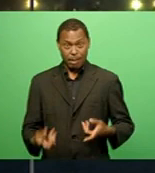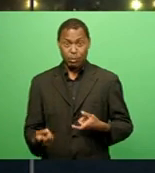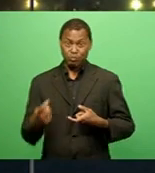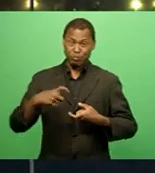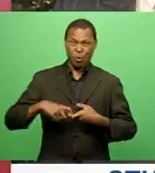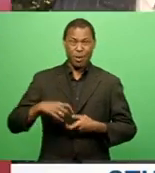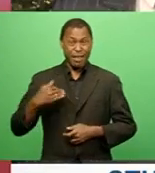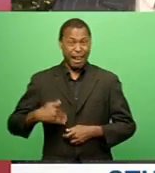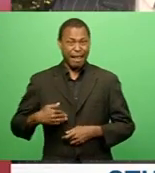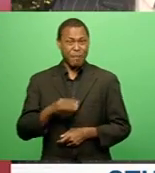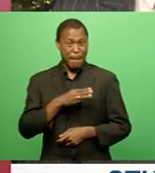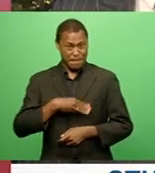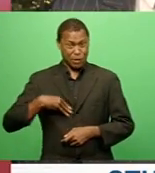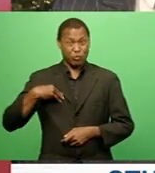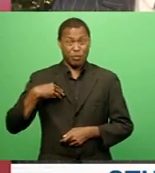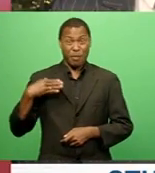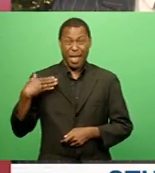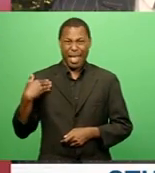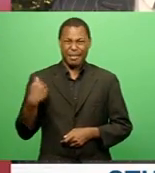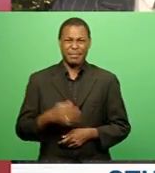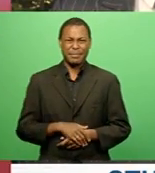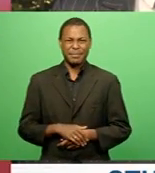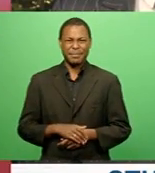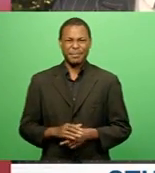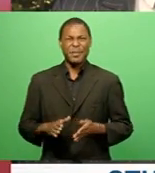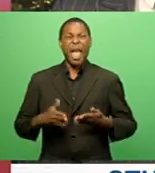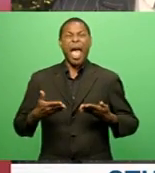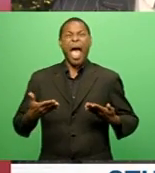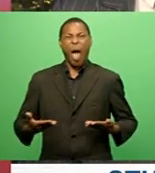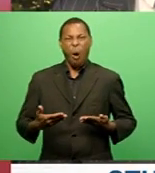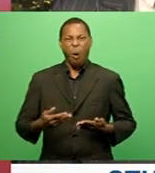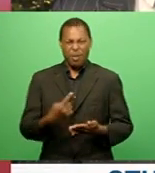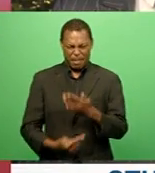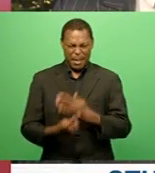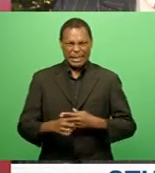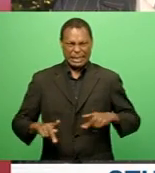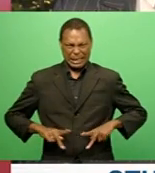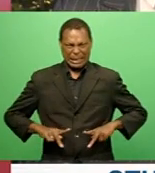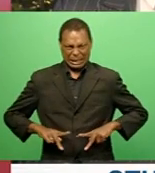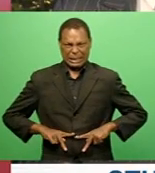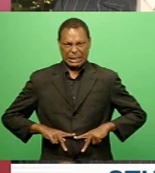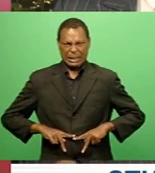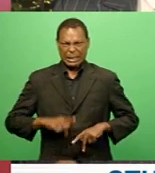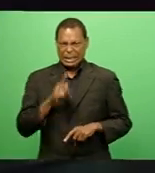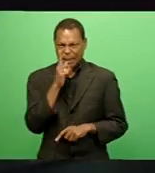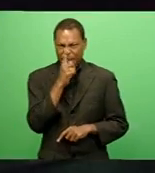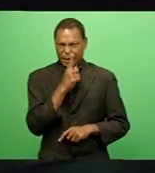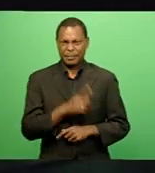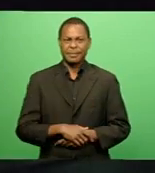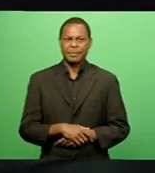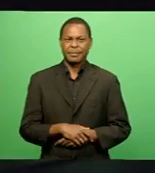Rees live from the Ministry of Health. Lina, just how prevalent is kidney disease among Fijians?